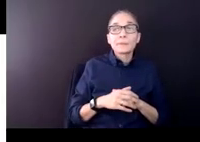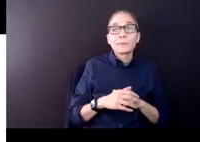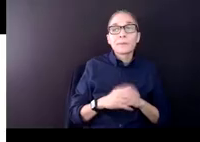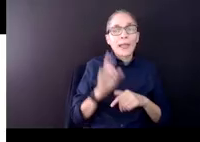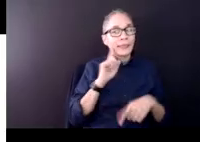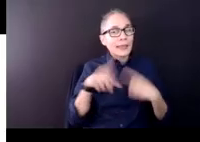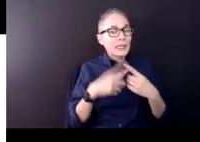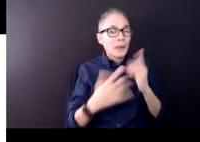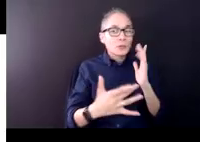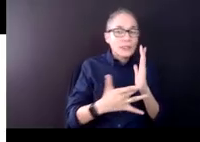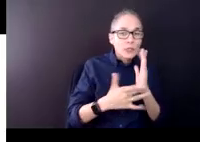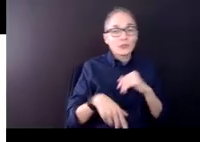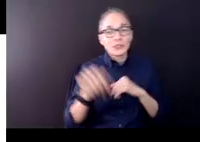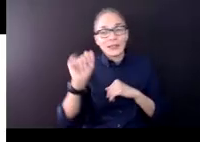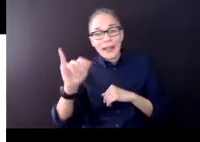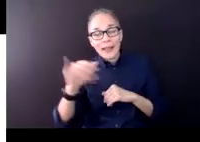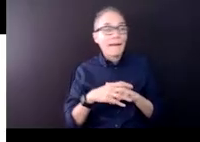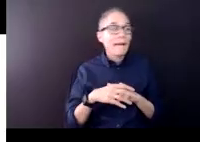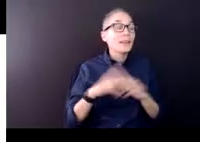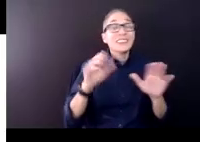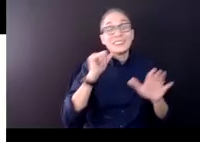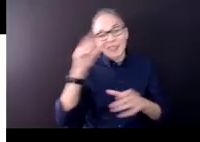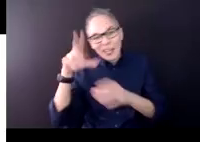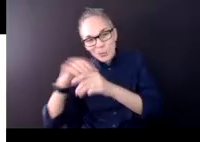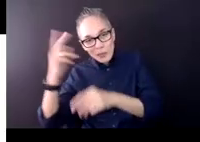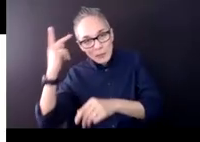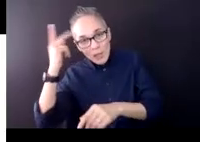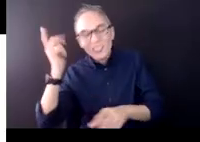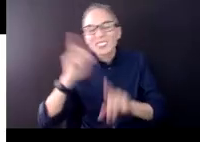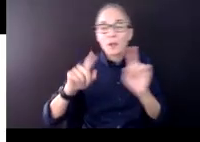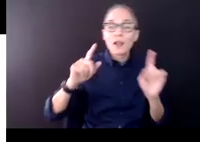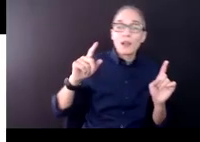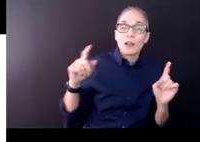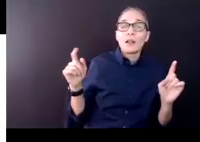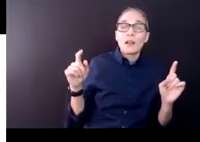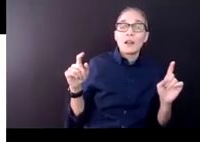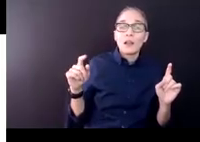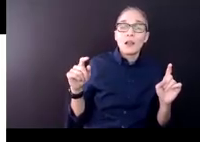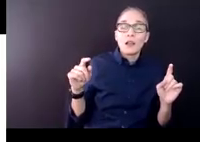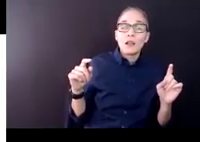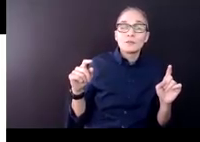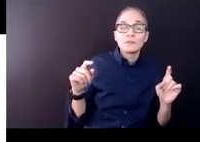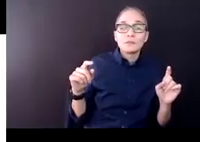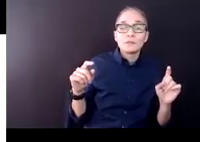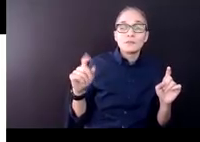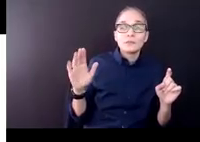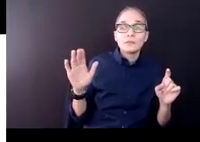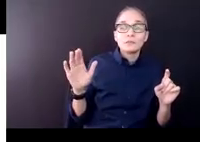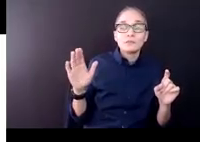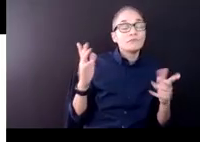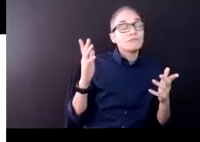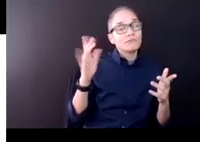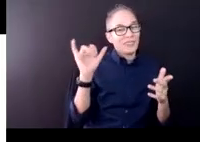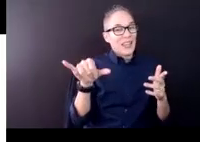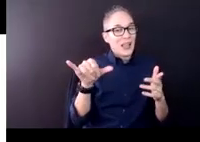often do so as if it exists outside of politics, even though its consequences are anything but neutral. And so, again,